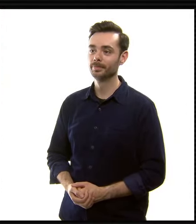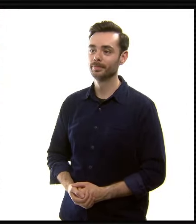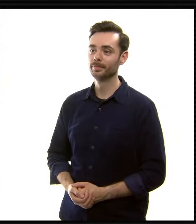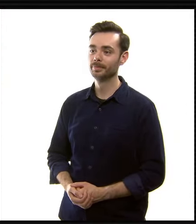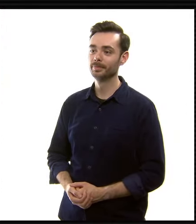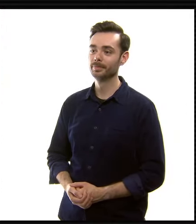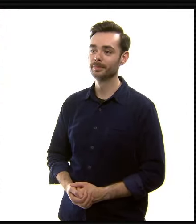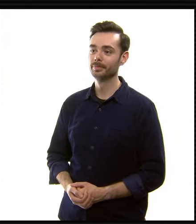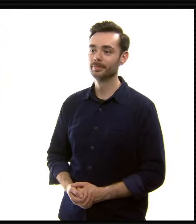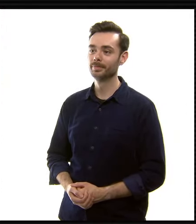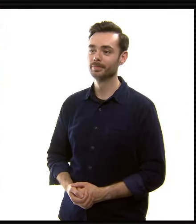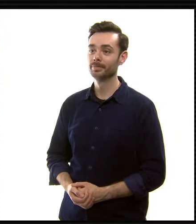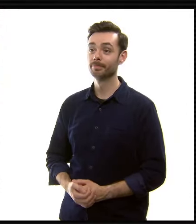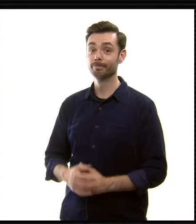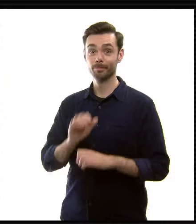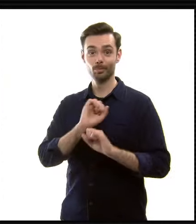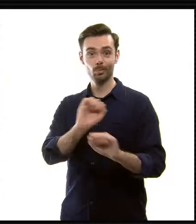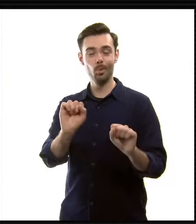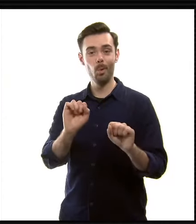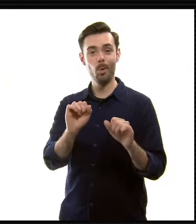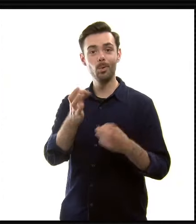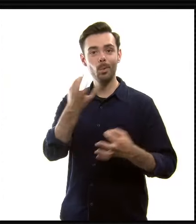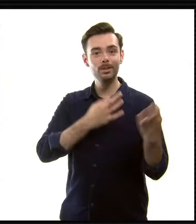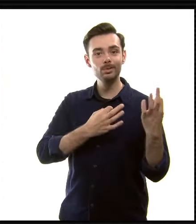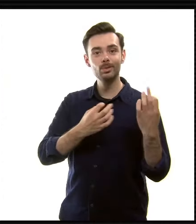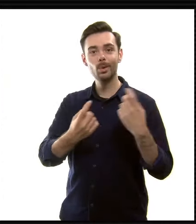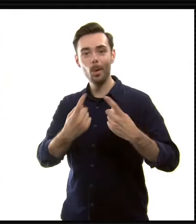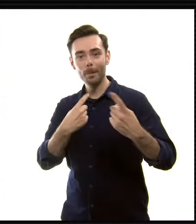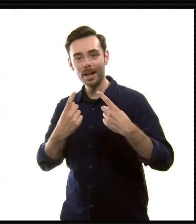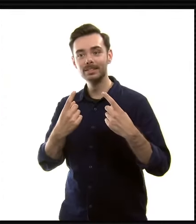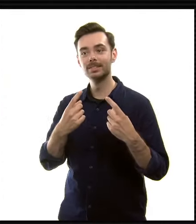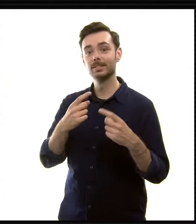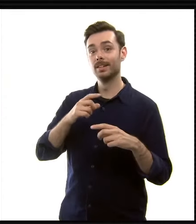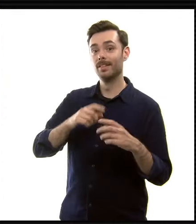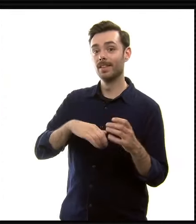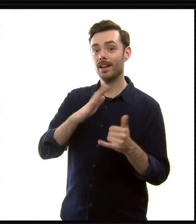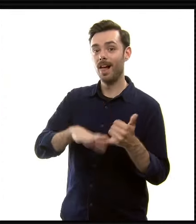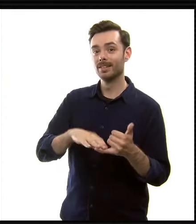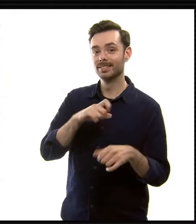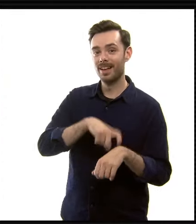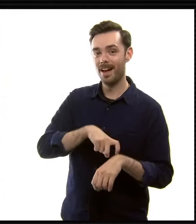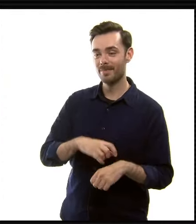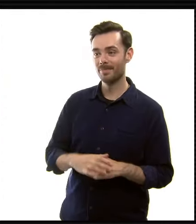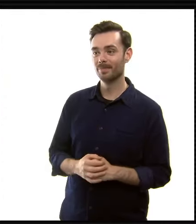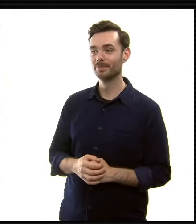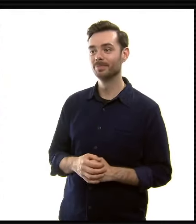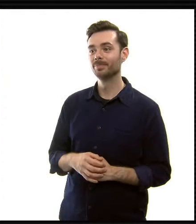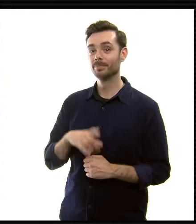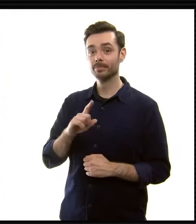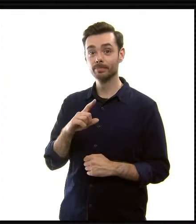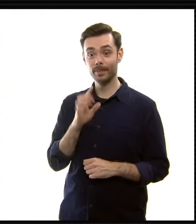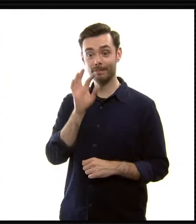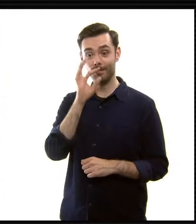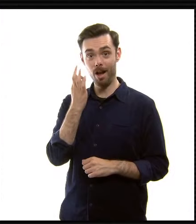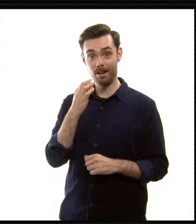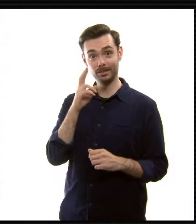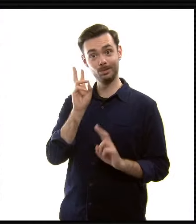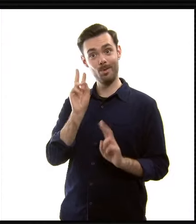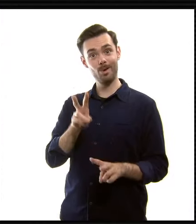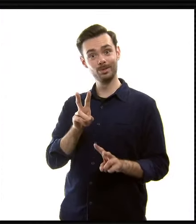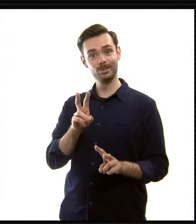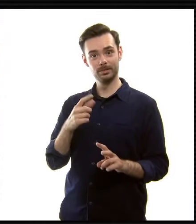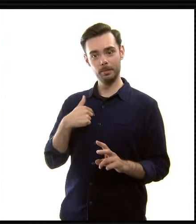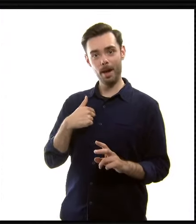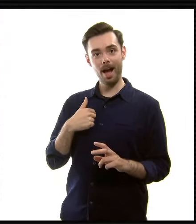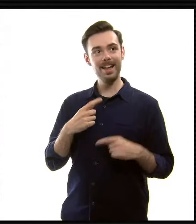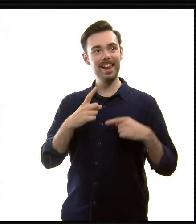have your last questions and comments on socials. This one says, hi from France. I'm watching LegoCon from my Lego room, you